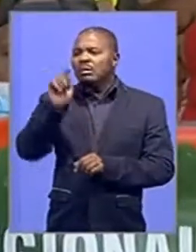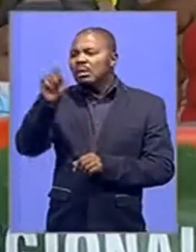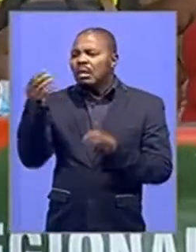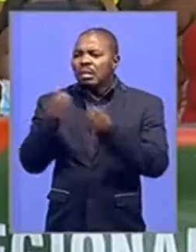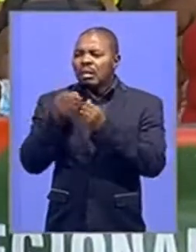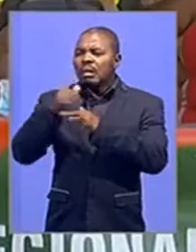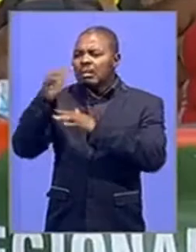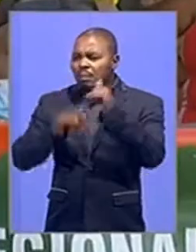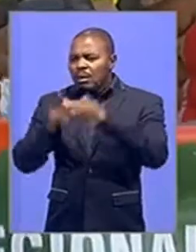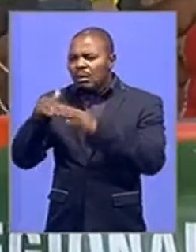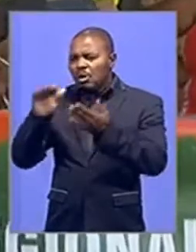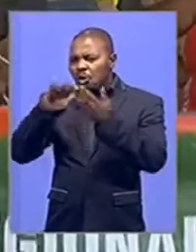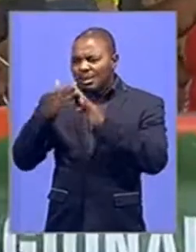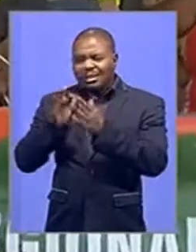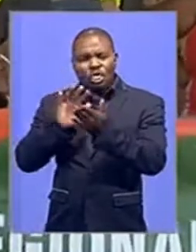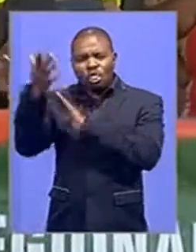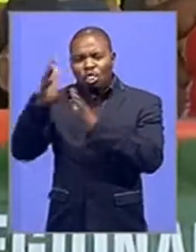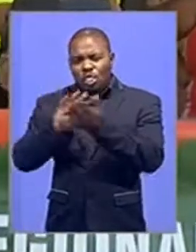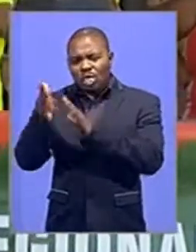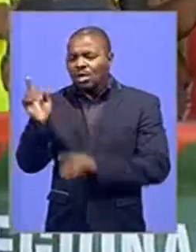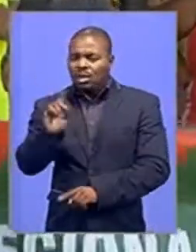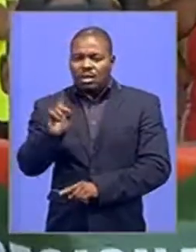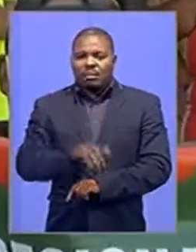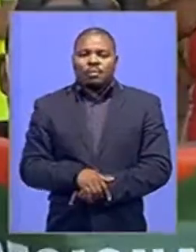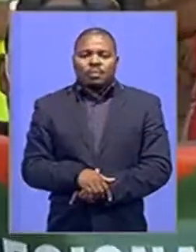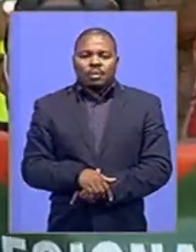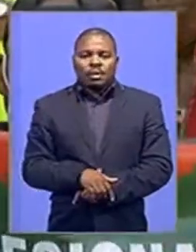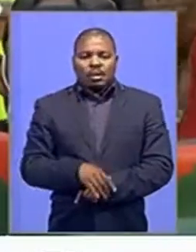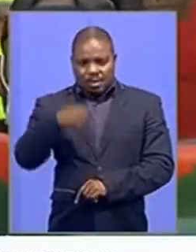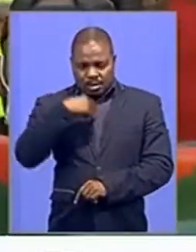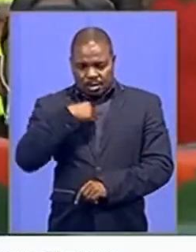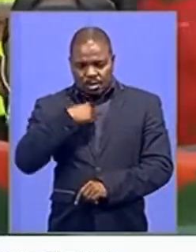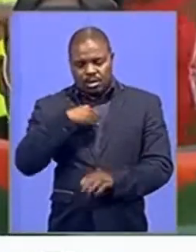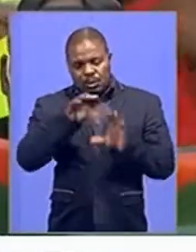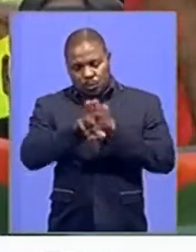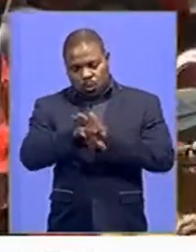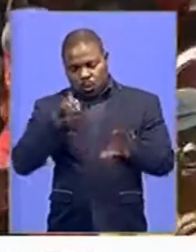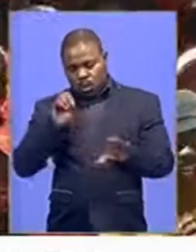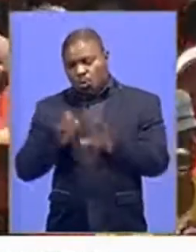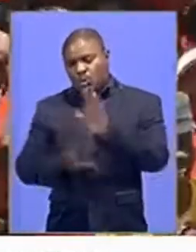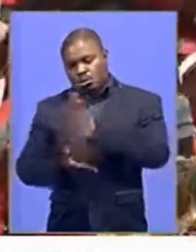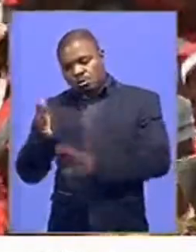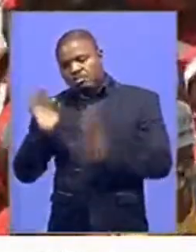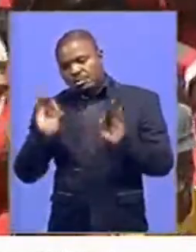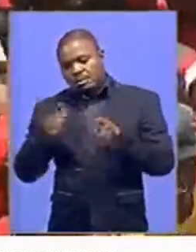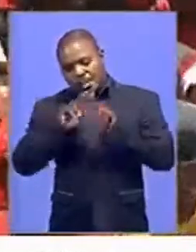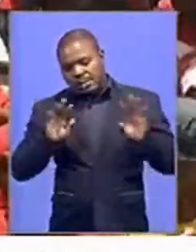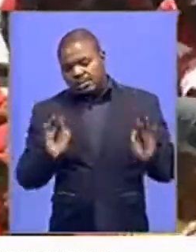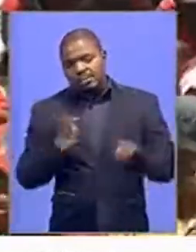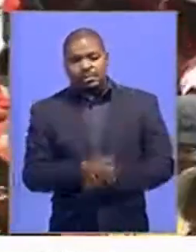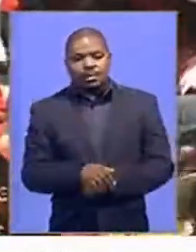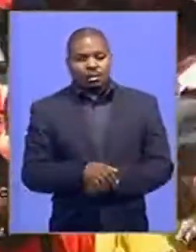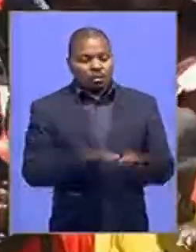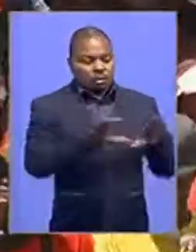of the assets of community. They need this. I will live peacefully. Nehau ya re gape e akanya go tseela